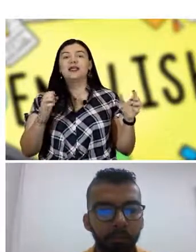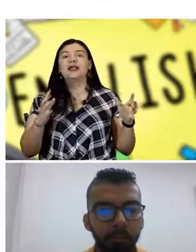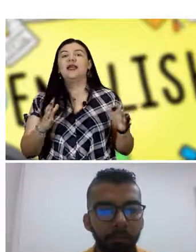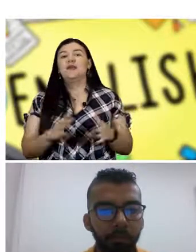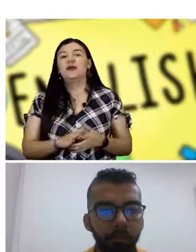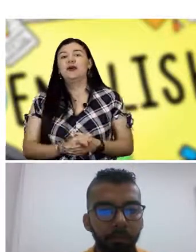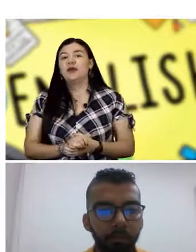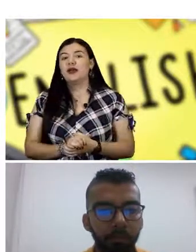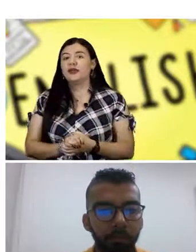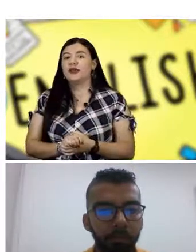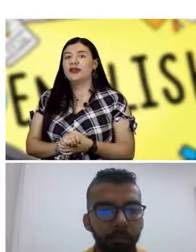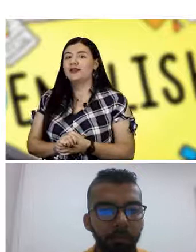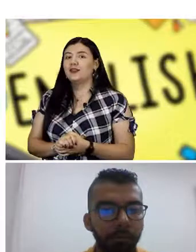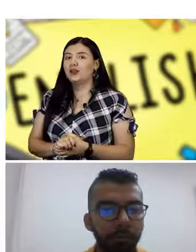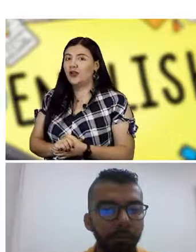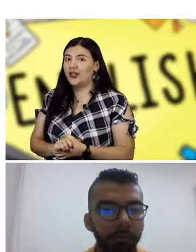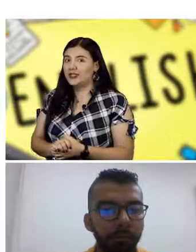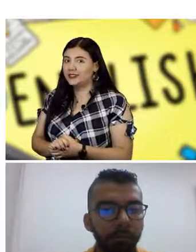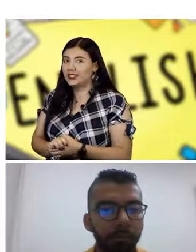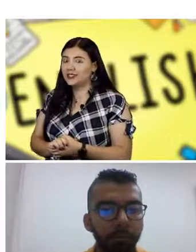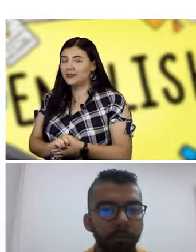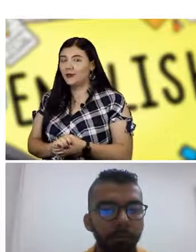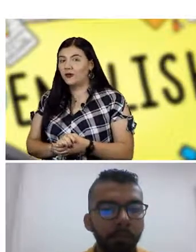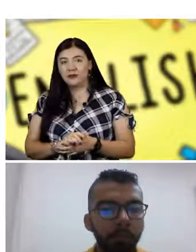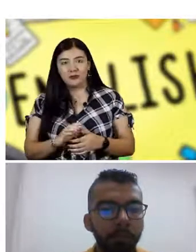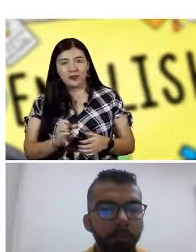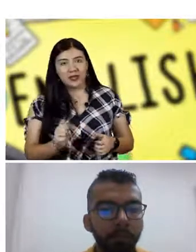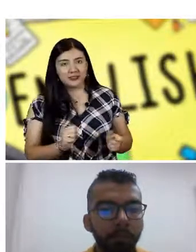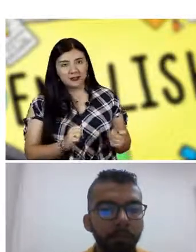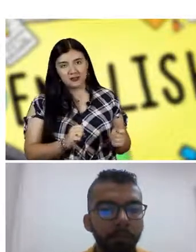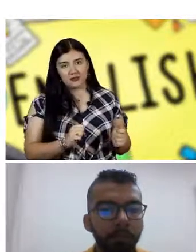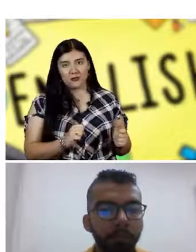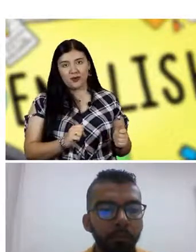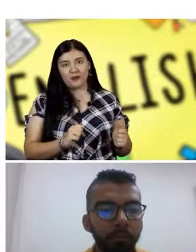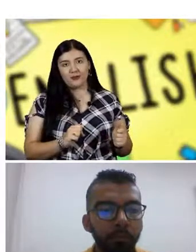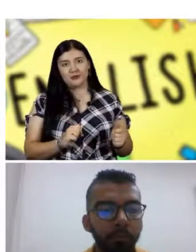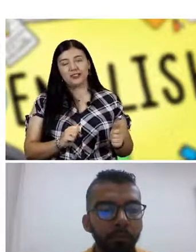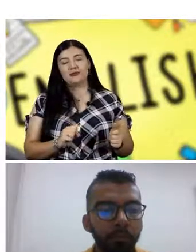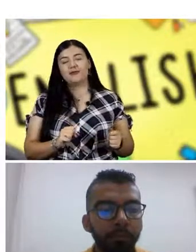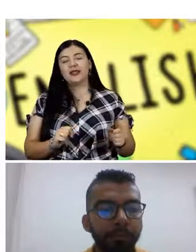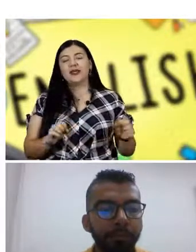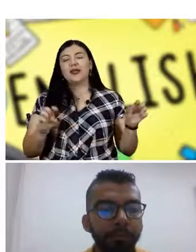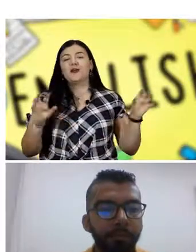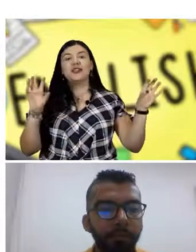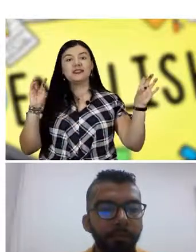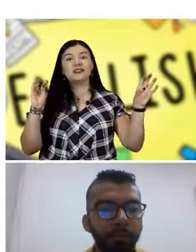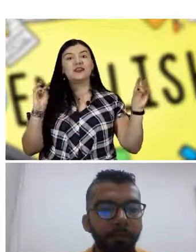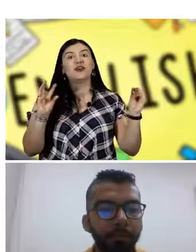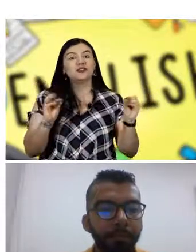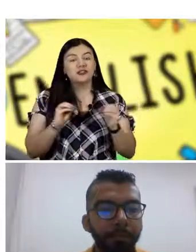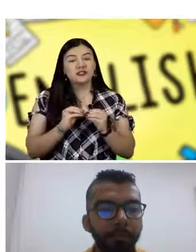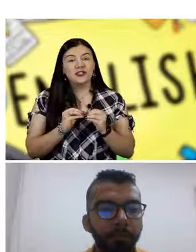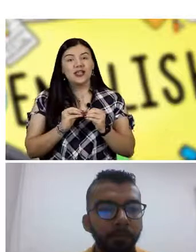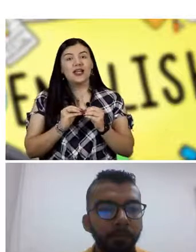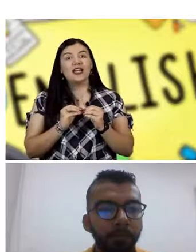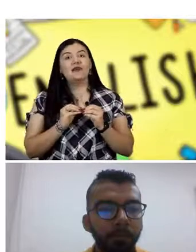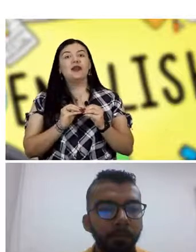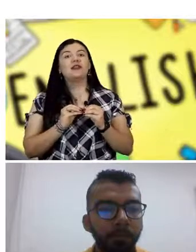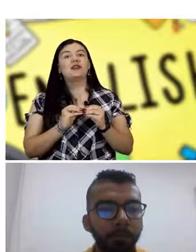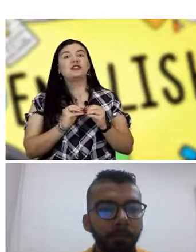más el vocabulario de dolencias o enfermedades en nuestro cuerpo, ¿sí? Con estos